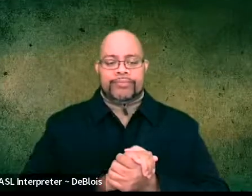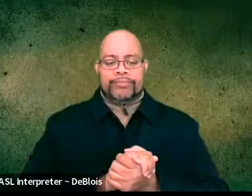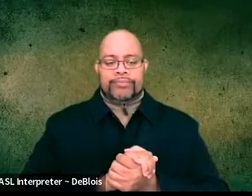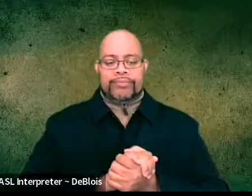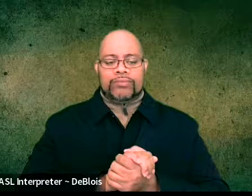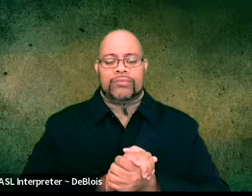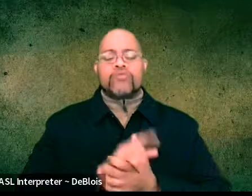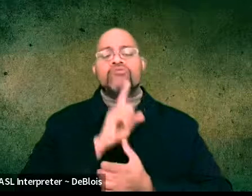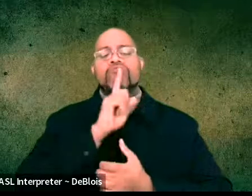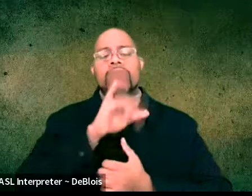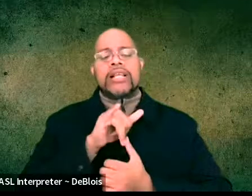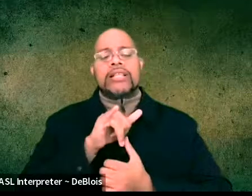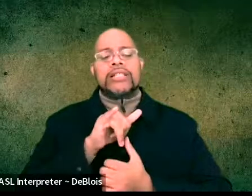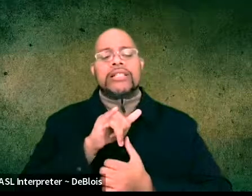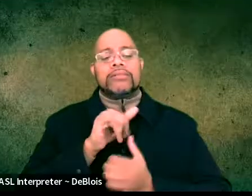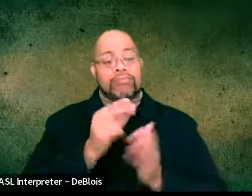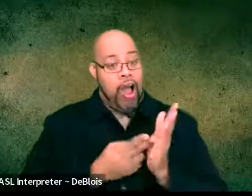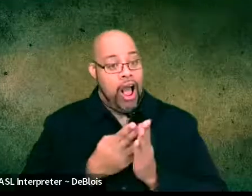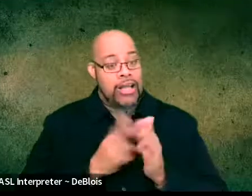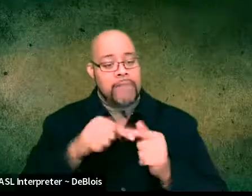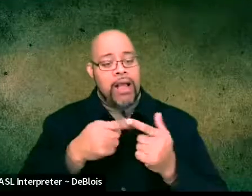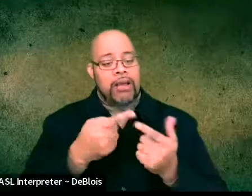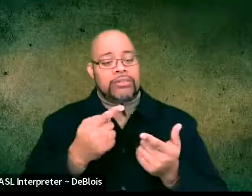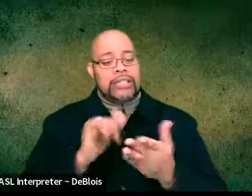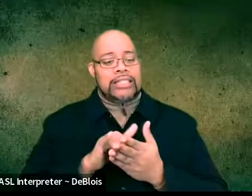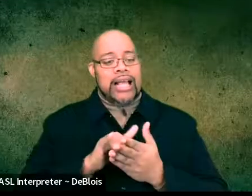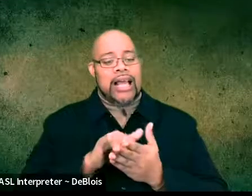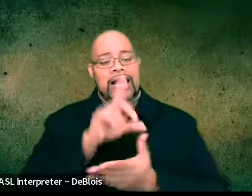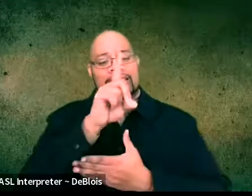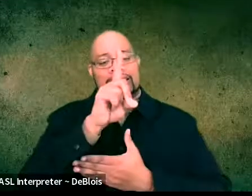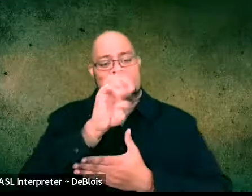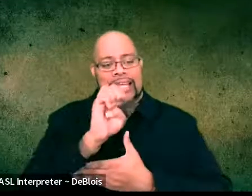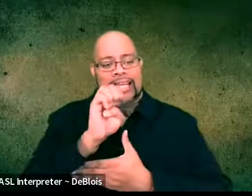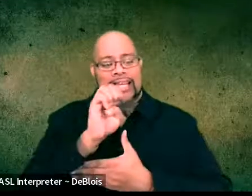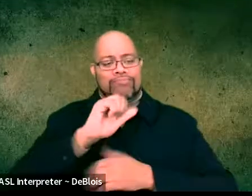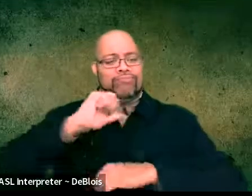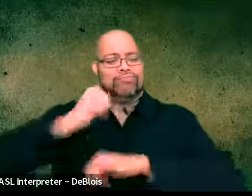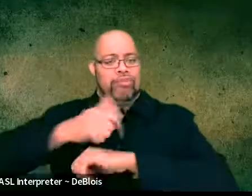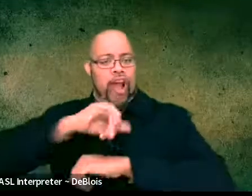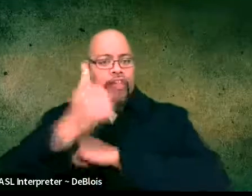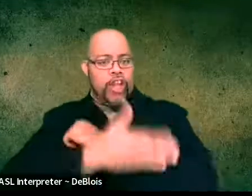Really getting real truthful about decolonization and conservation.